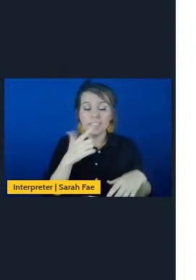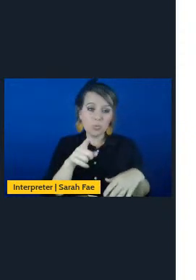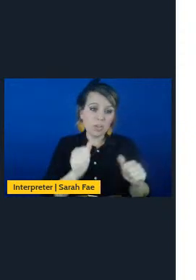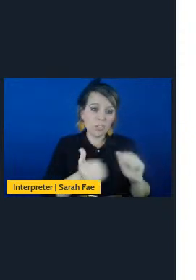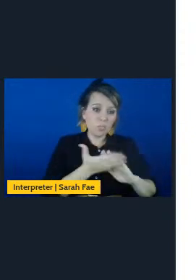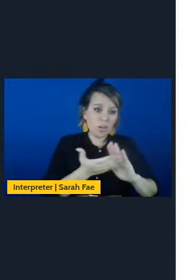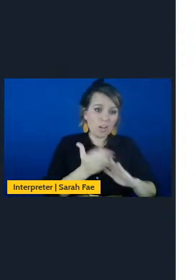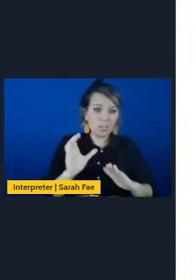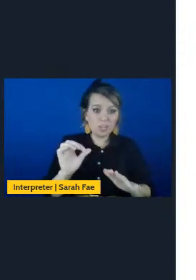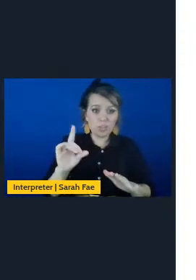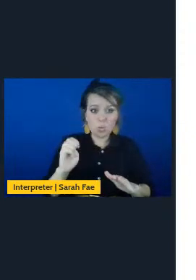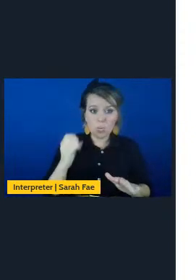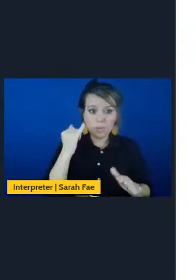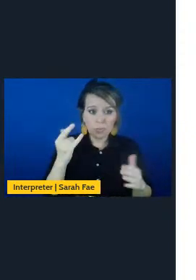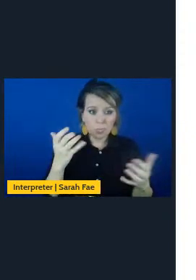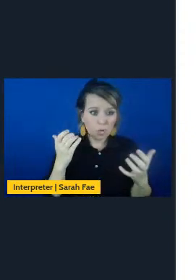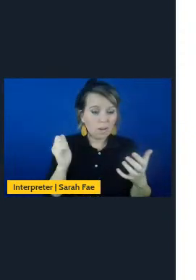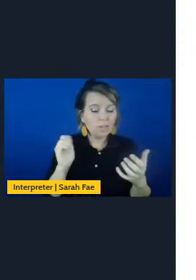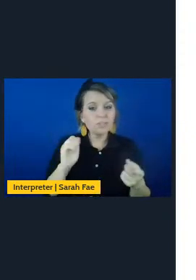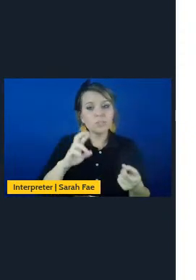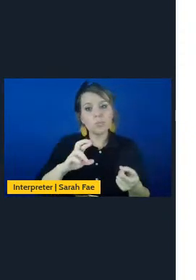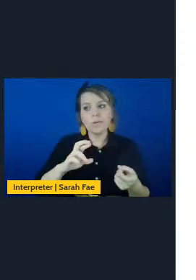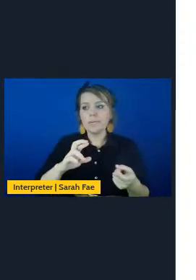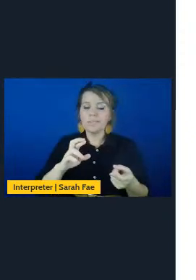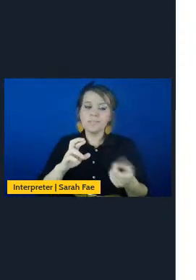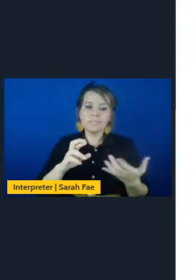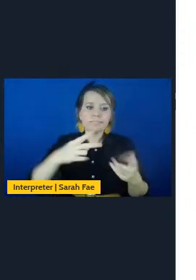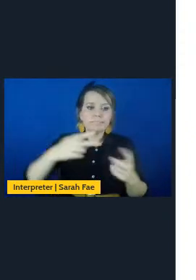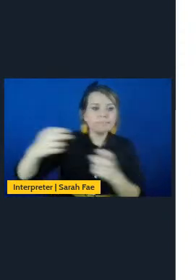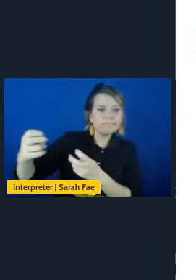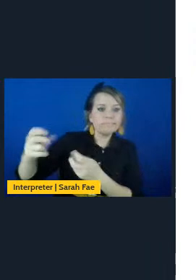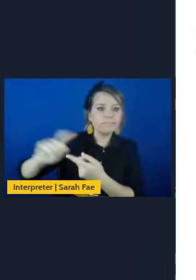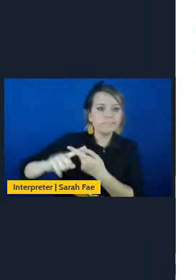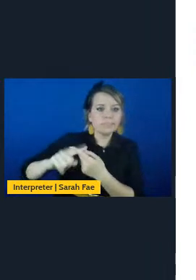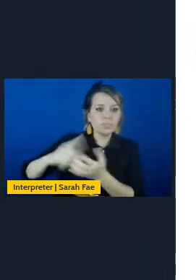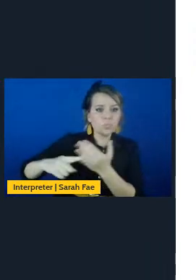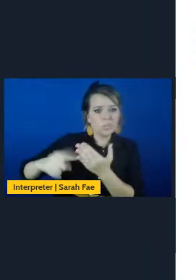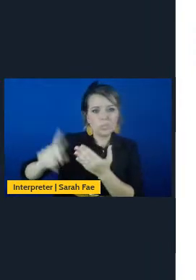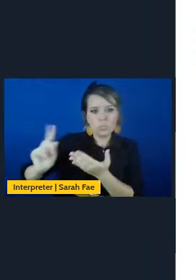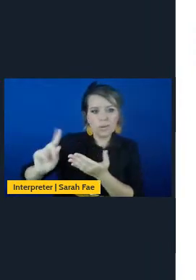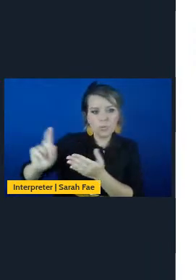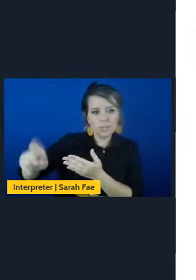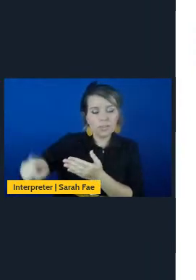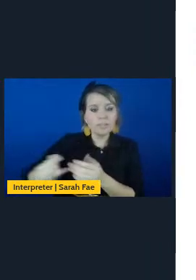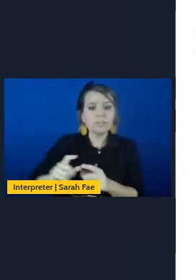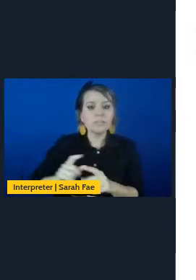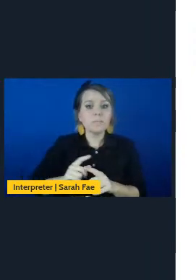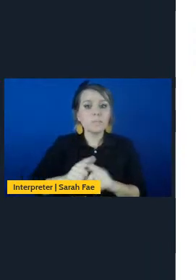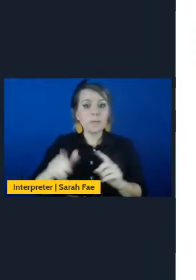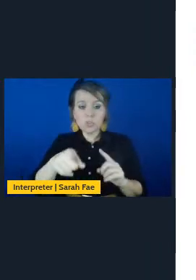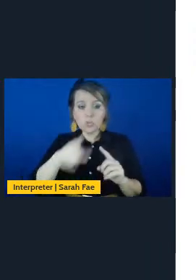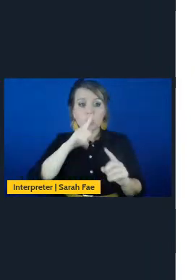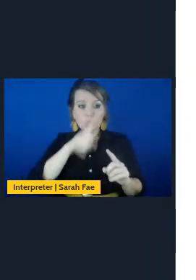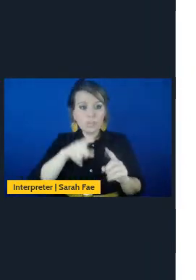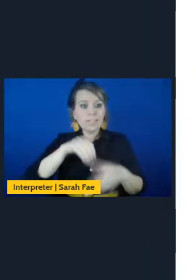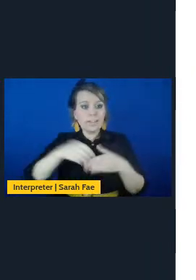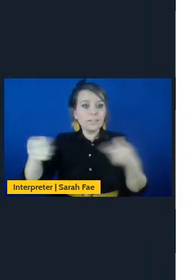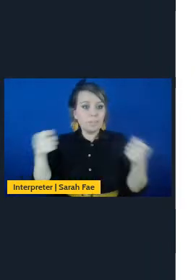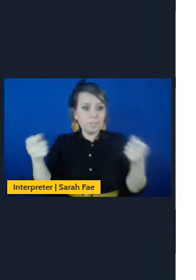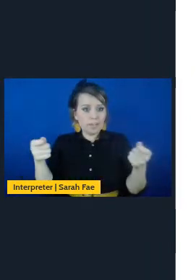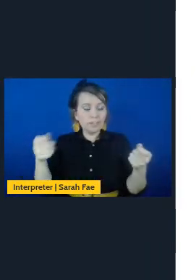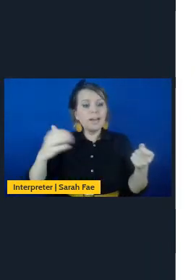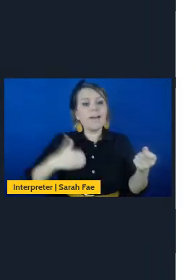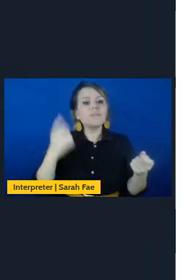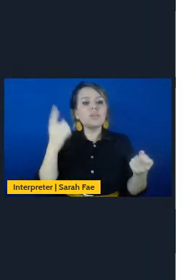or if your tooling kind of pulls you into that. But I really recommend having a single pipeline, a